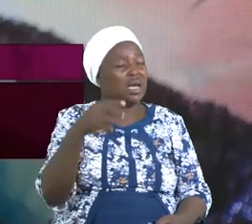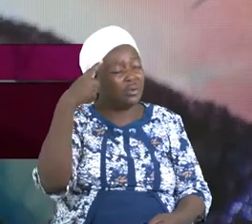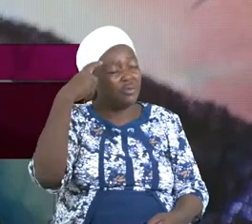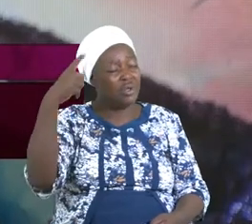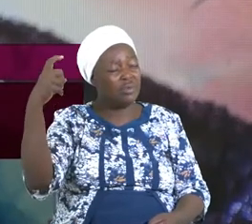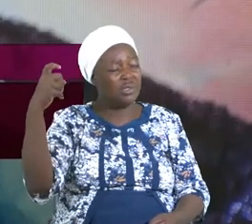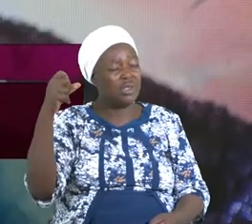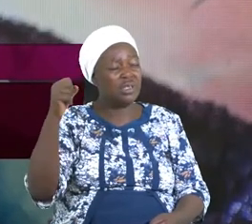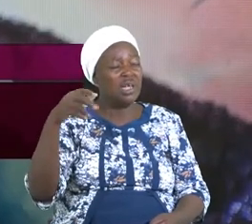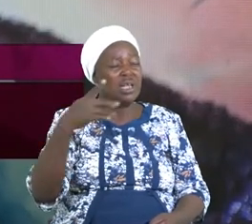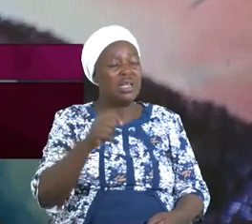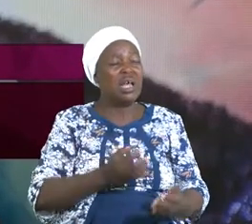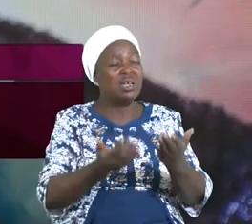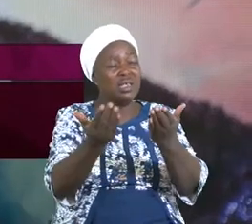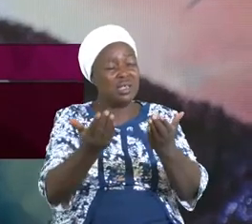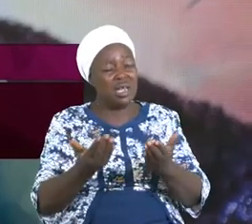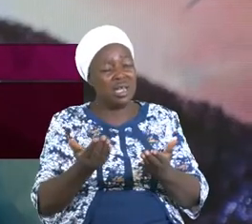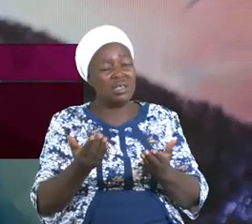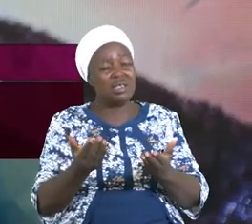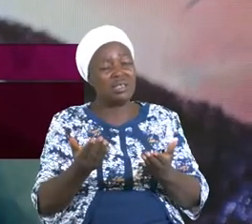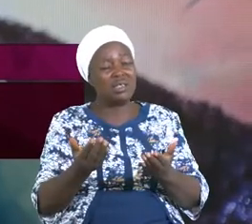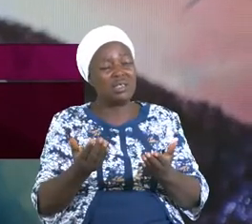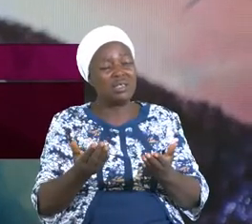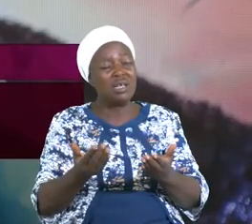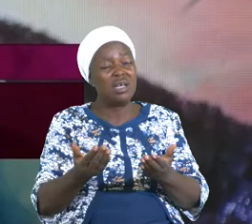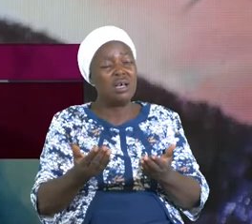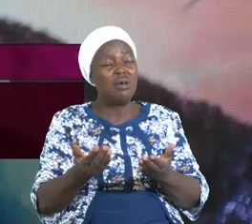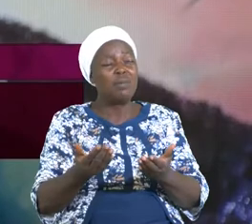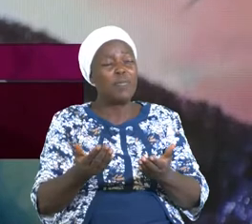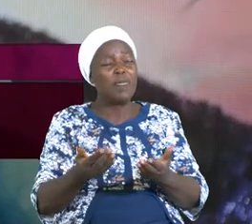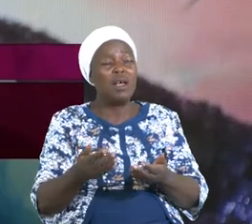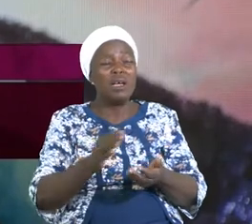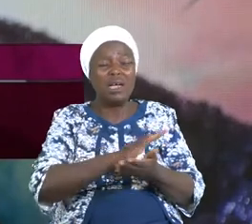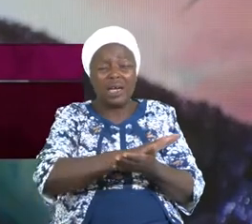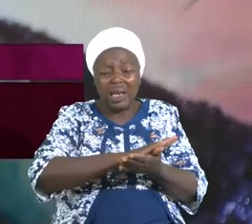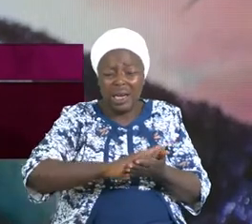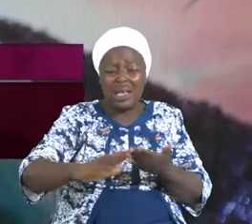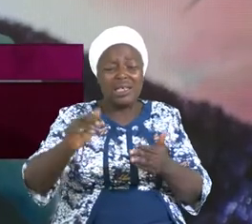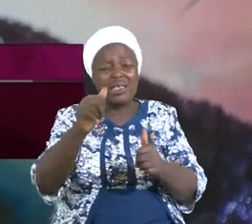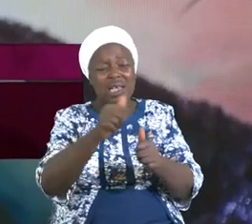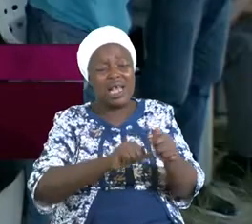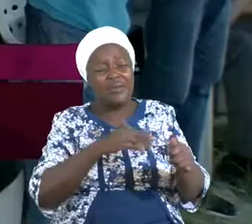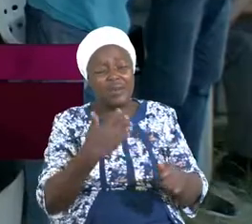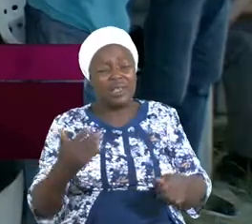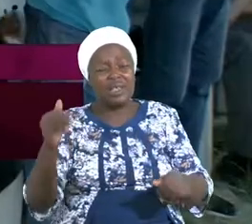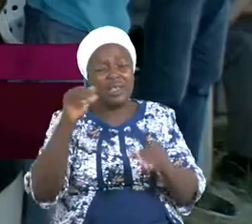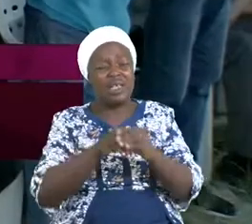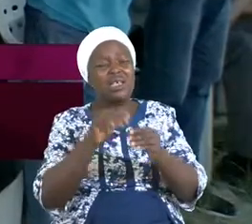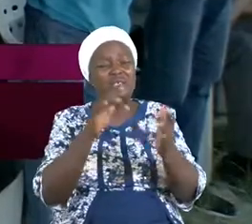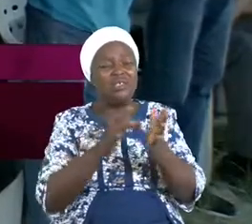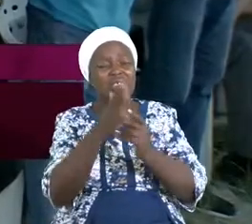their desires, purge everything in Jesus' name.